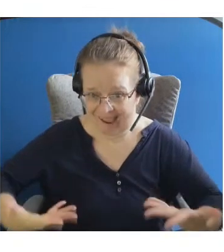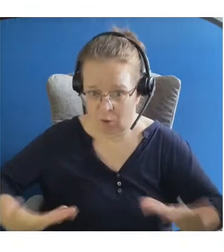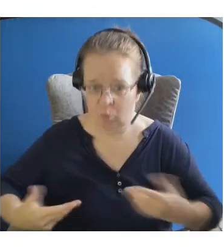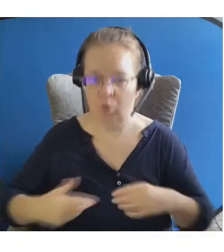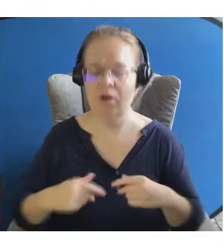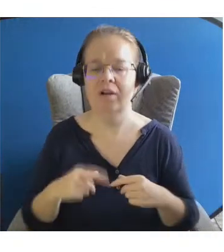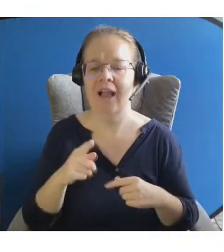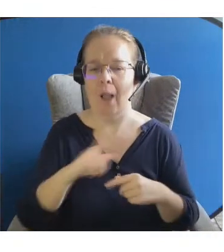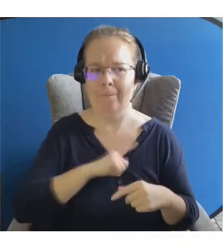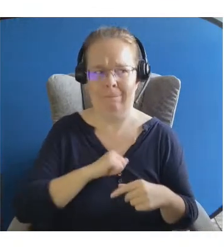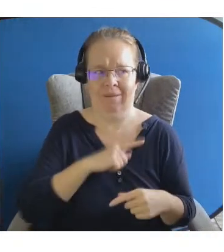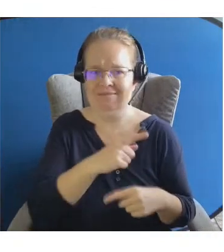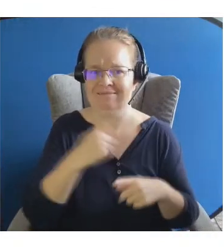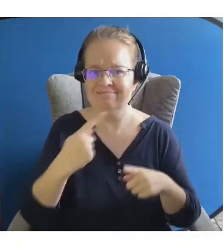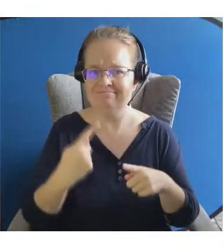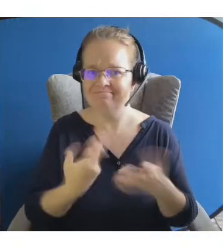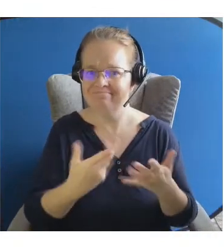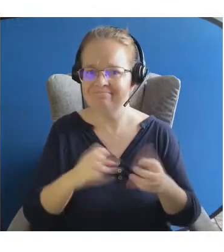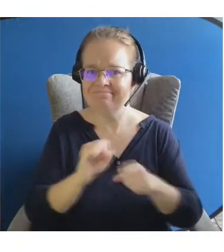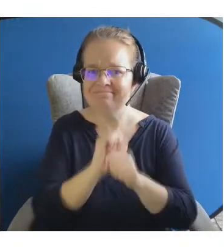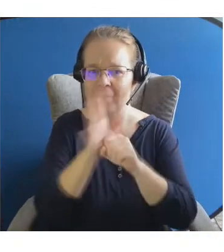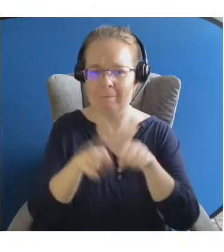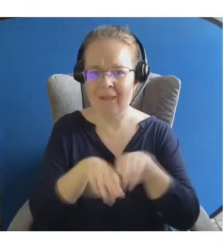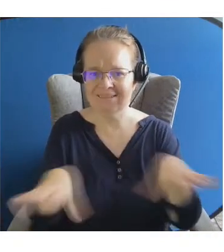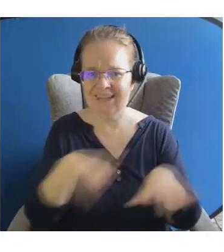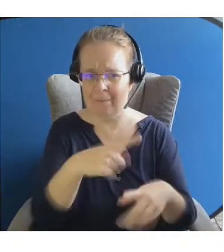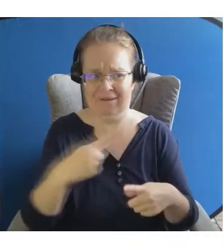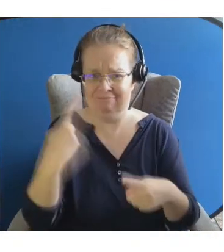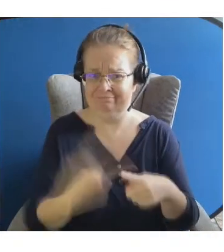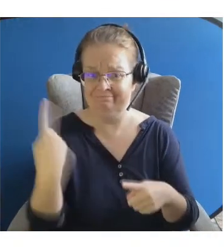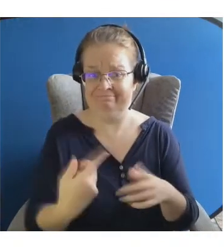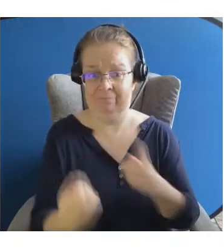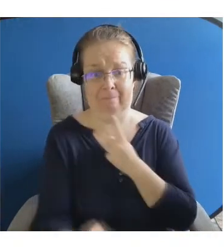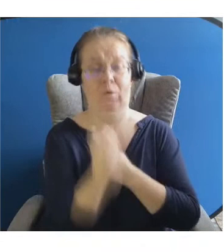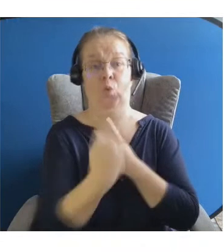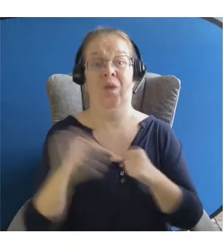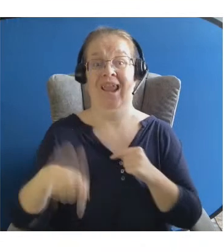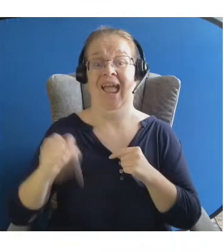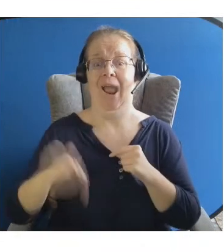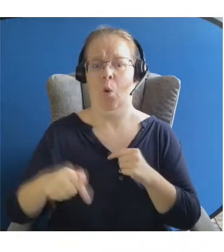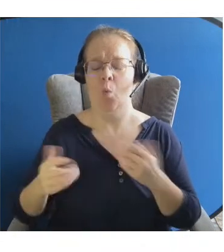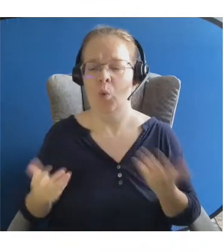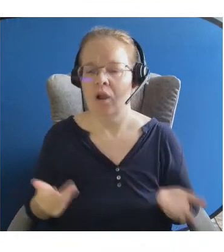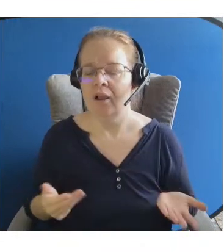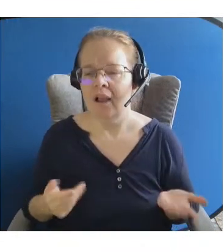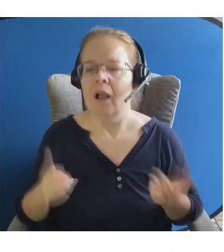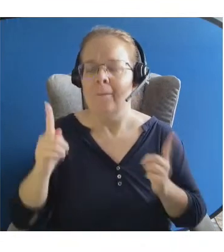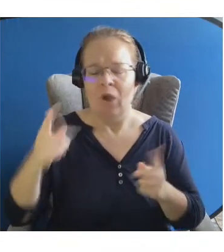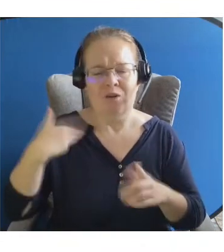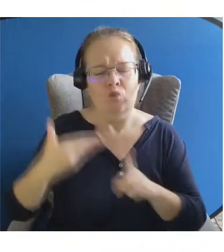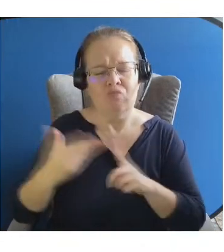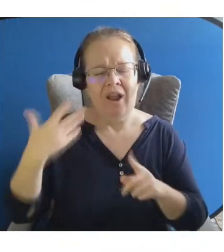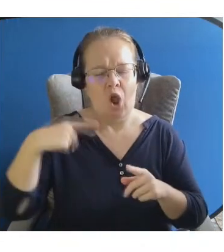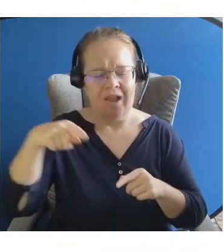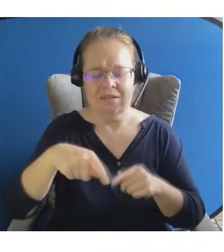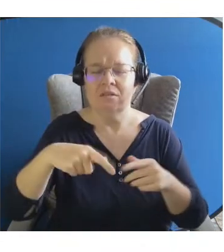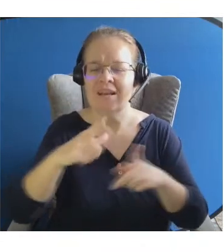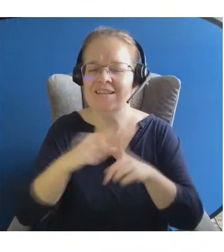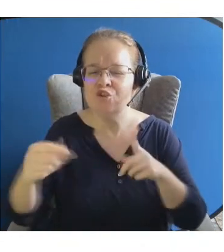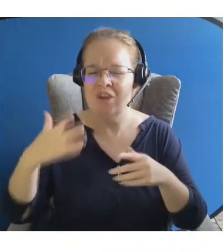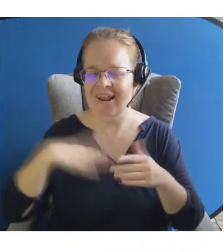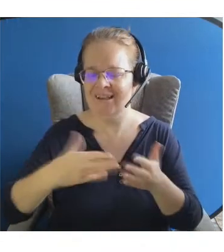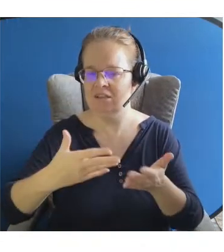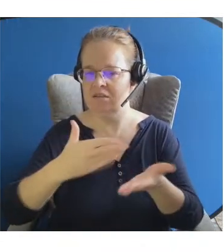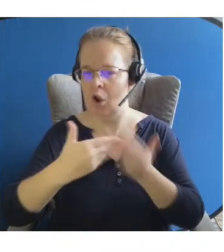of the pandemic. Recognizing that there are these longer term issues. I think in discussion